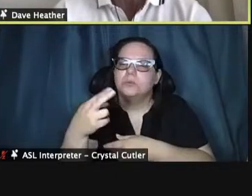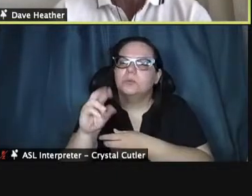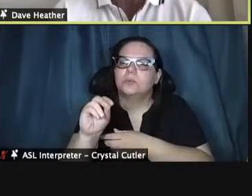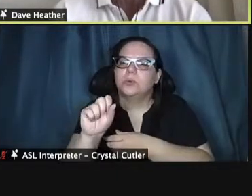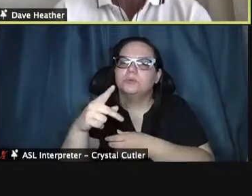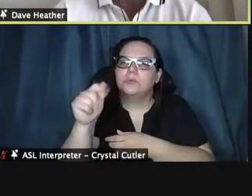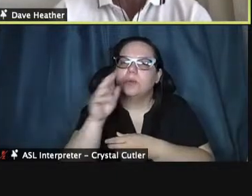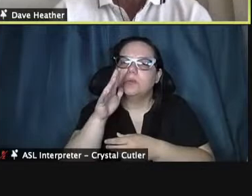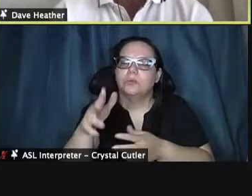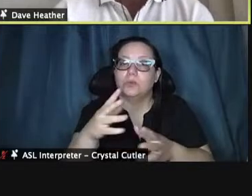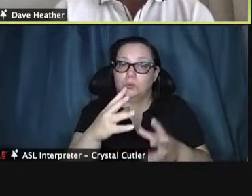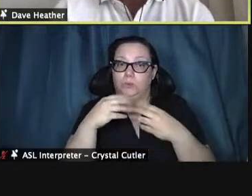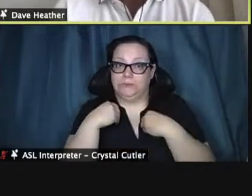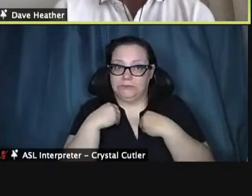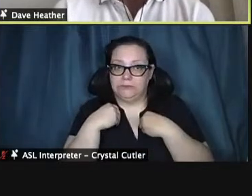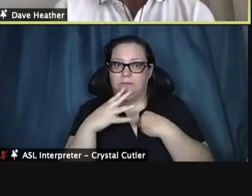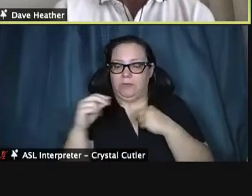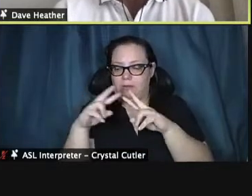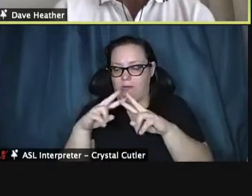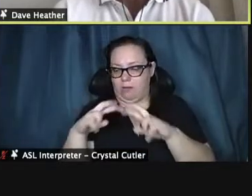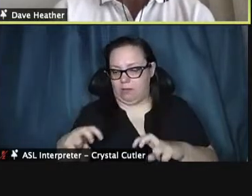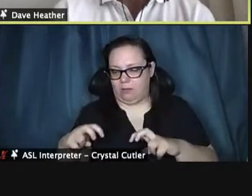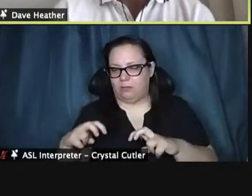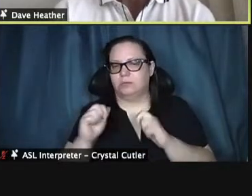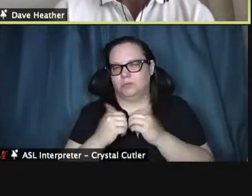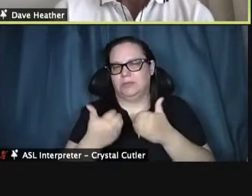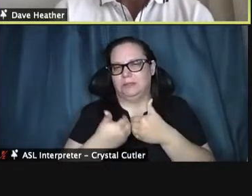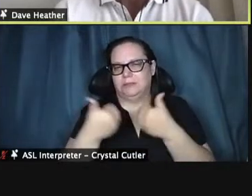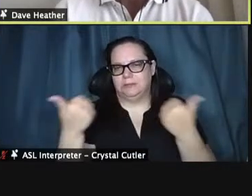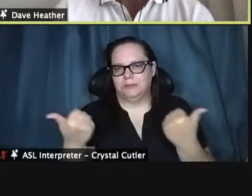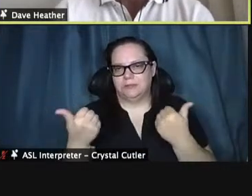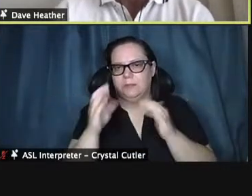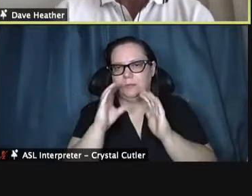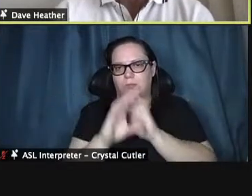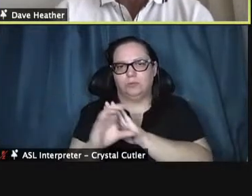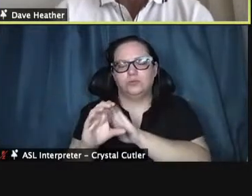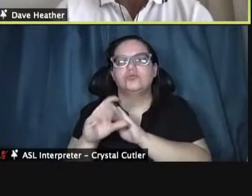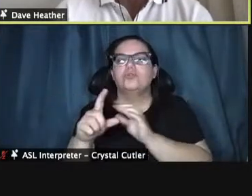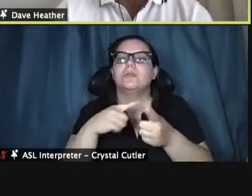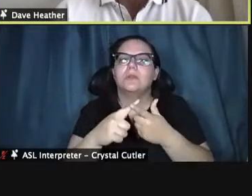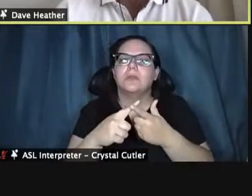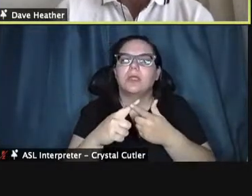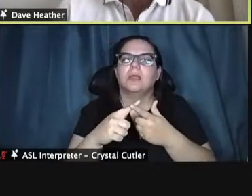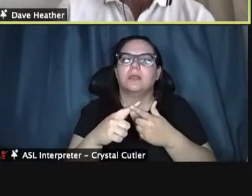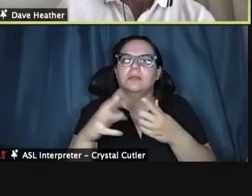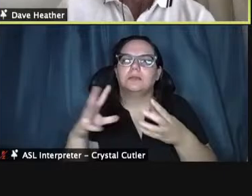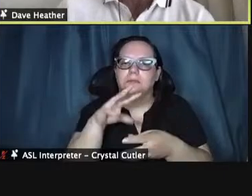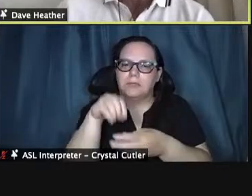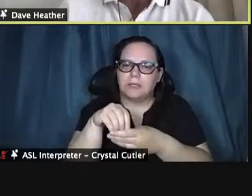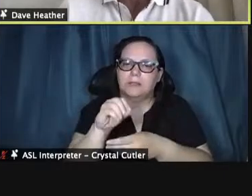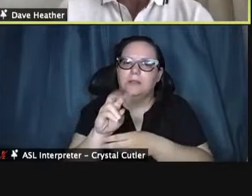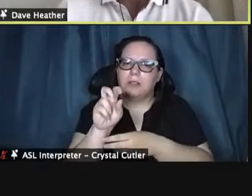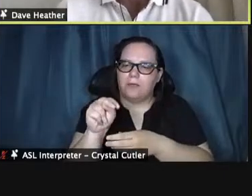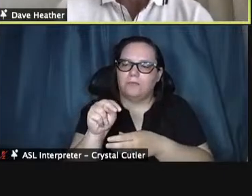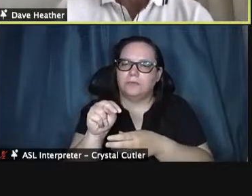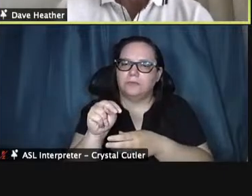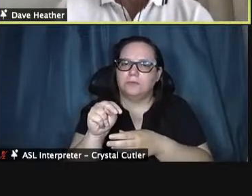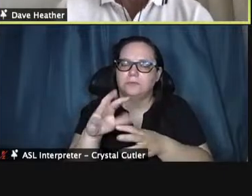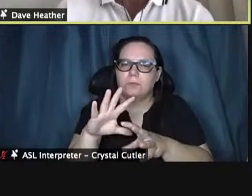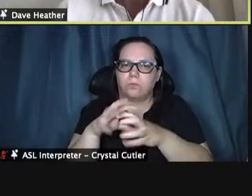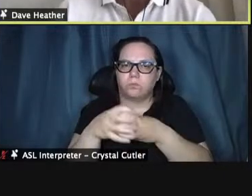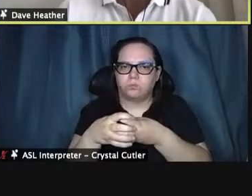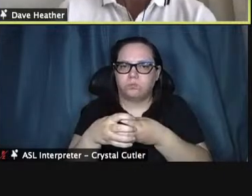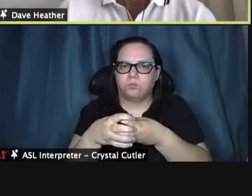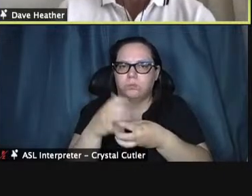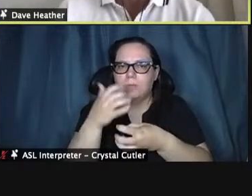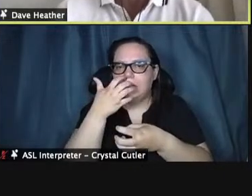well with a separate imager before sealing it in the ovens and heating them, and then passing them through the